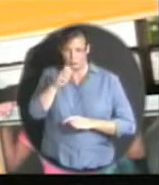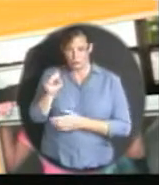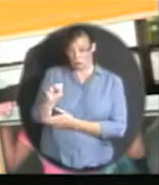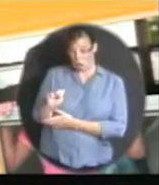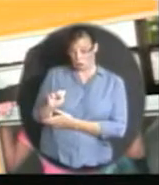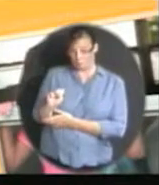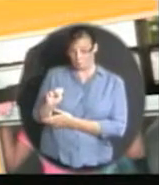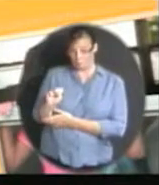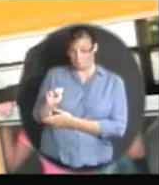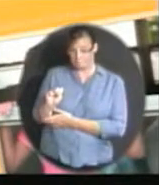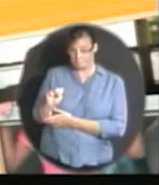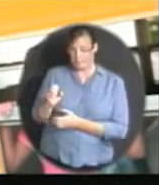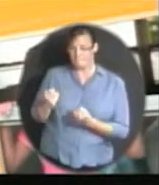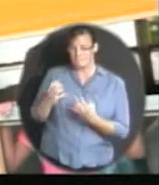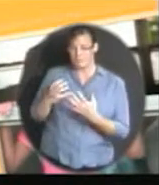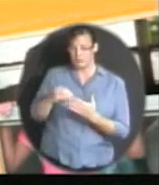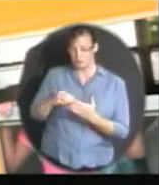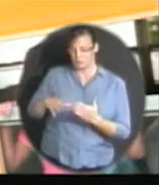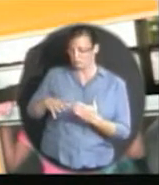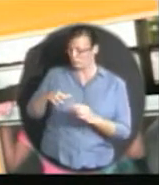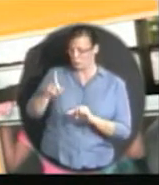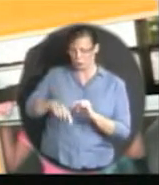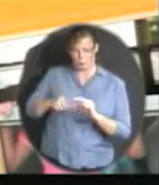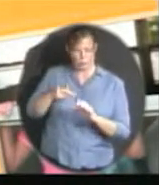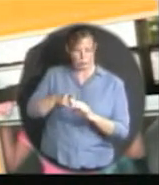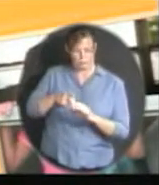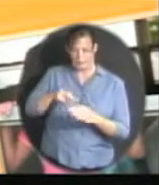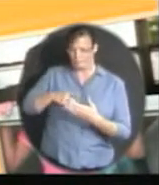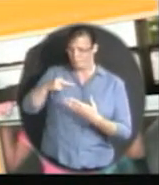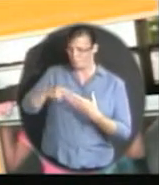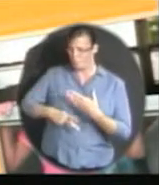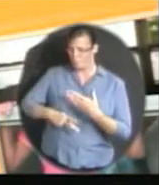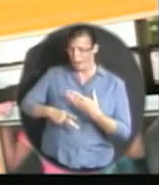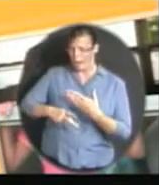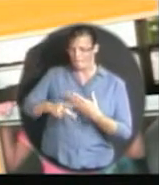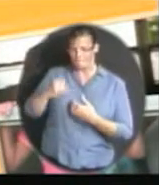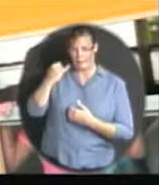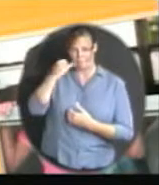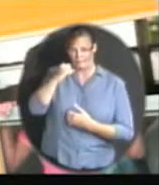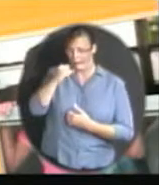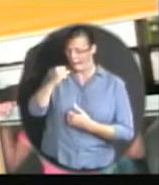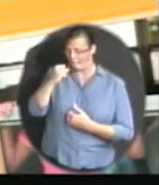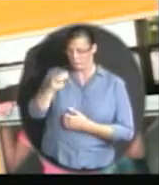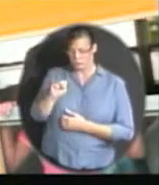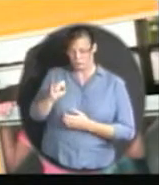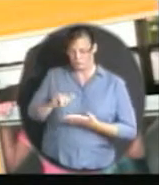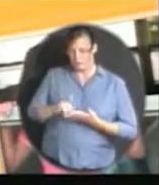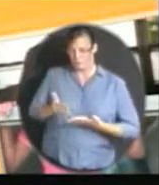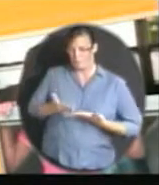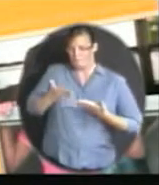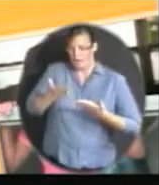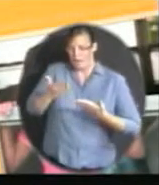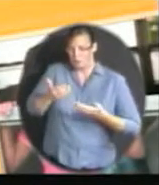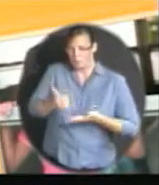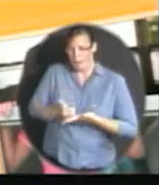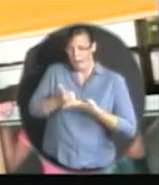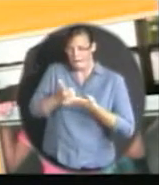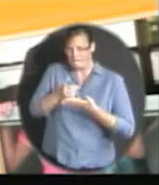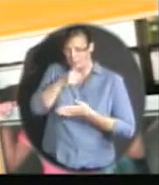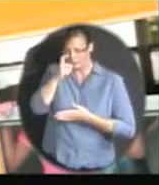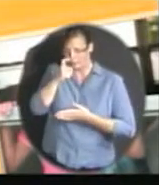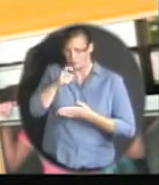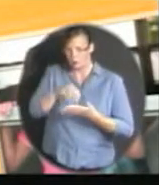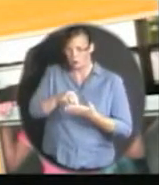Scholarships. Many students would not be able to participate in these programs were it not for the scholarships that we provide to help them access summer